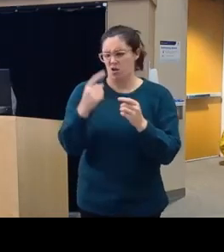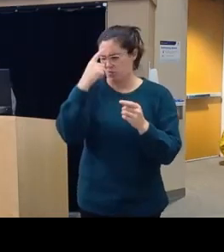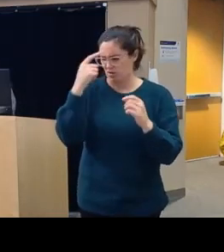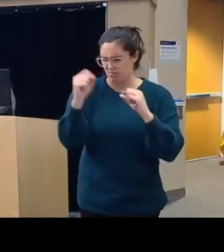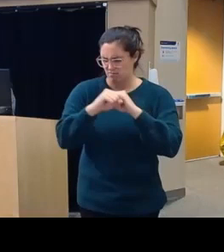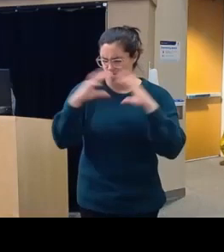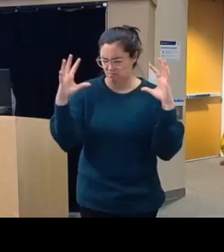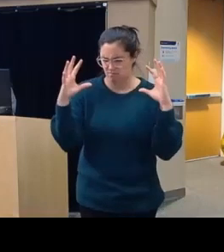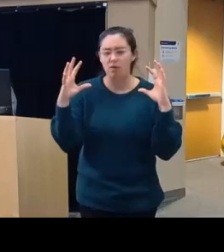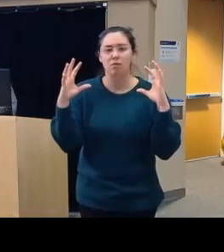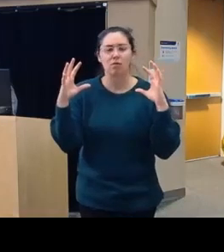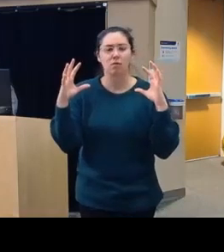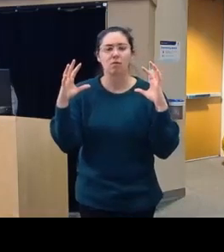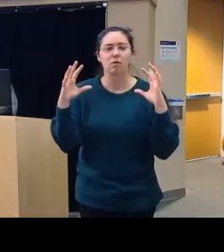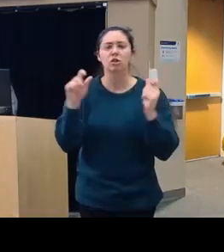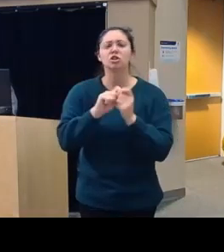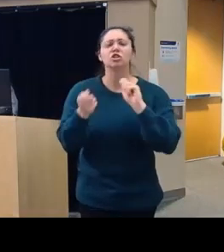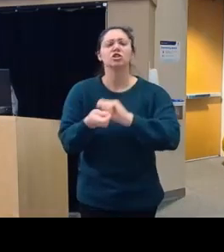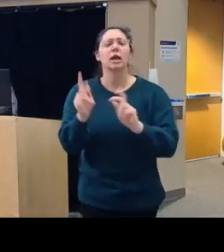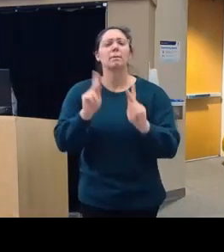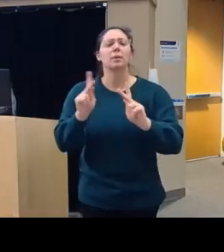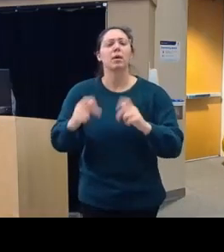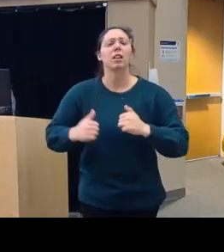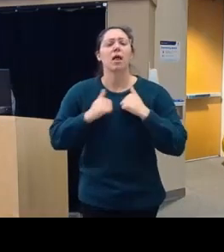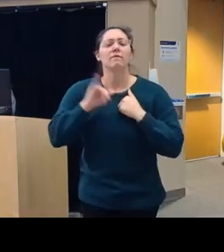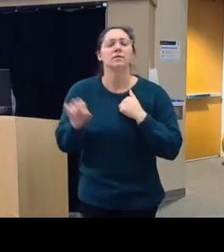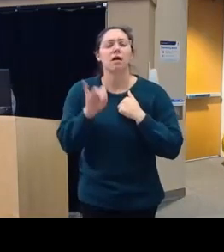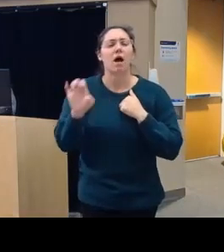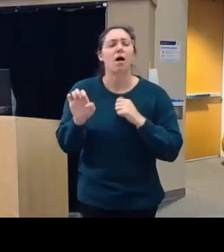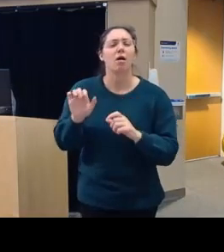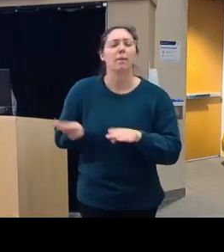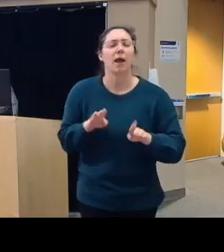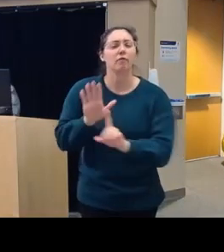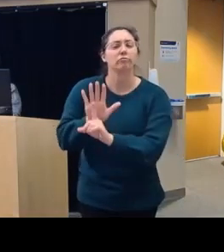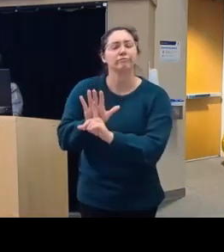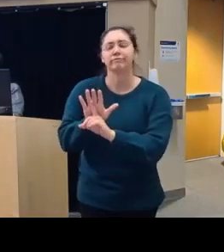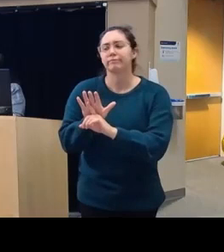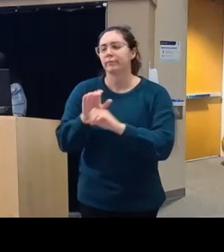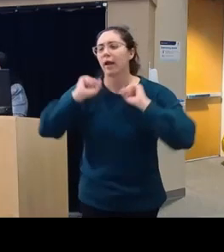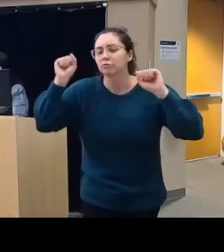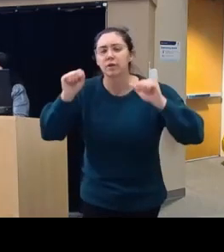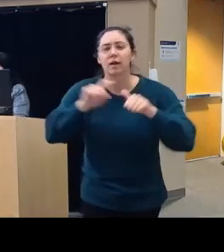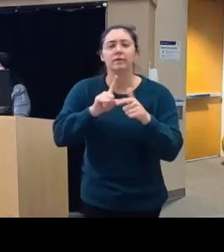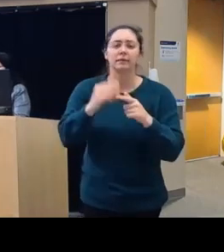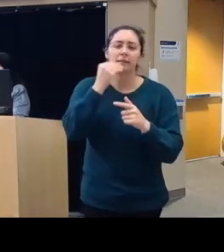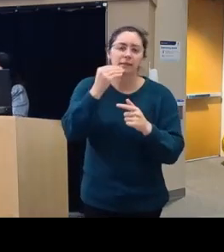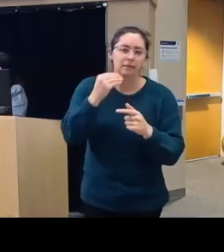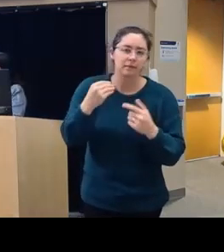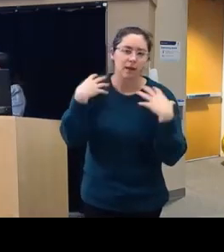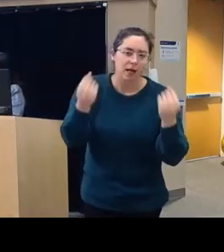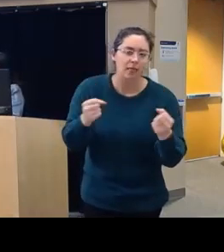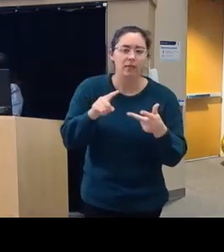think about, when we think about changing people's lifestyle behavior, such as exercising, eating healthier,